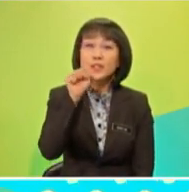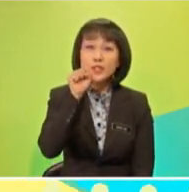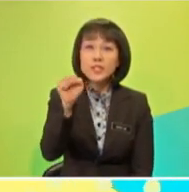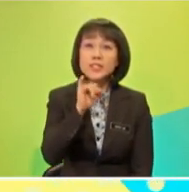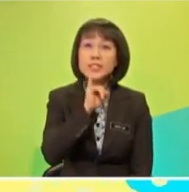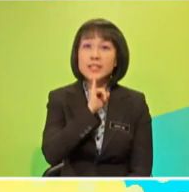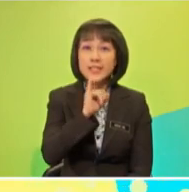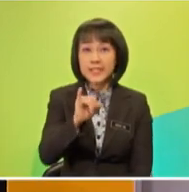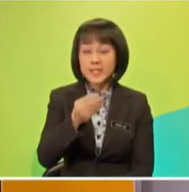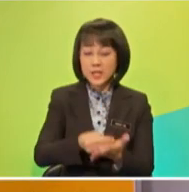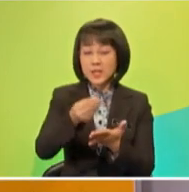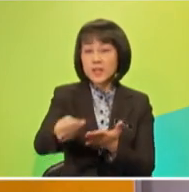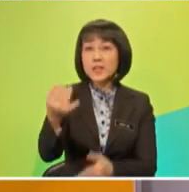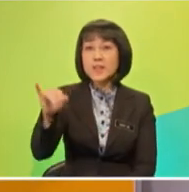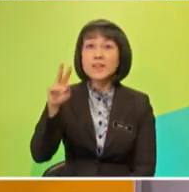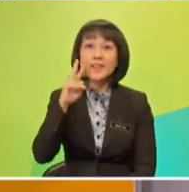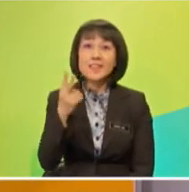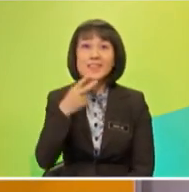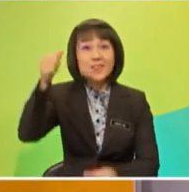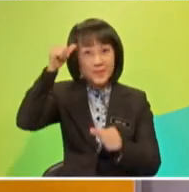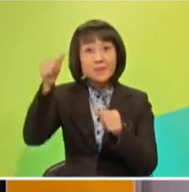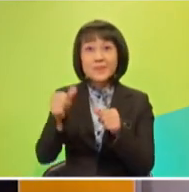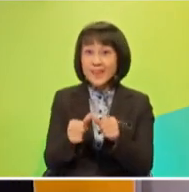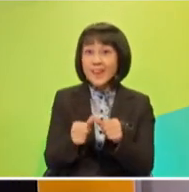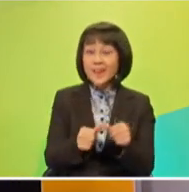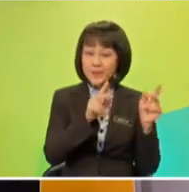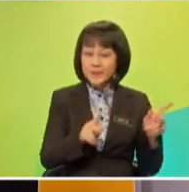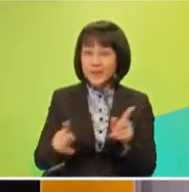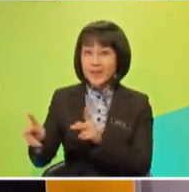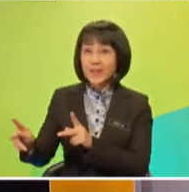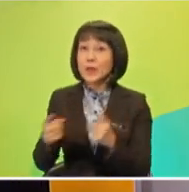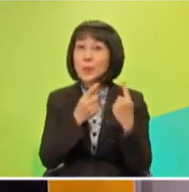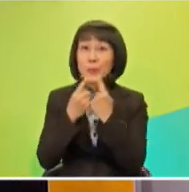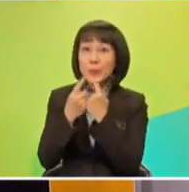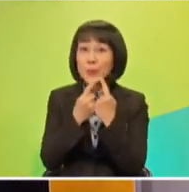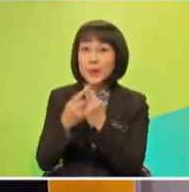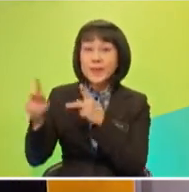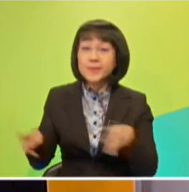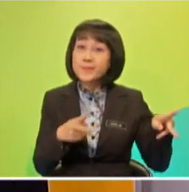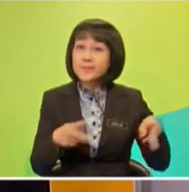Okay. Remember, we have a birthday party to plan. Yes. The next one.